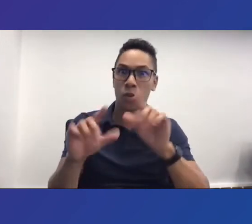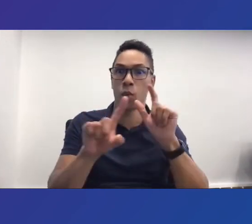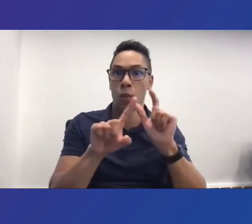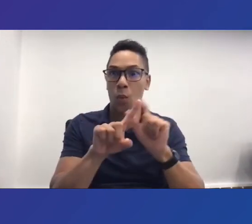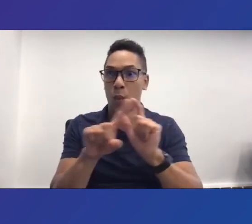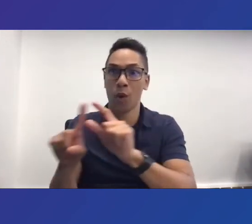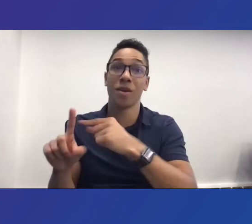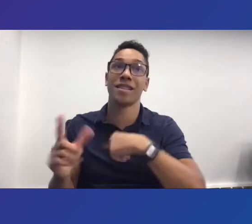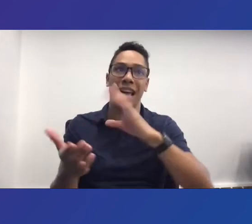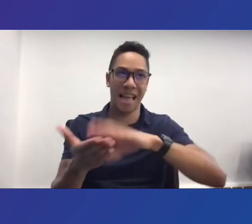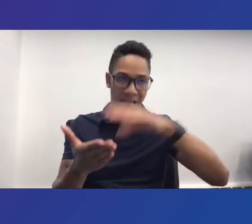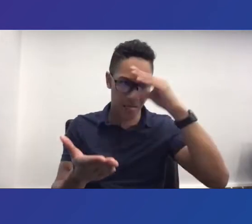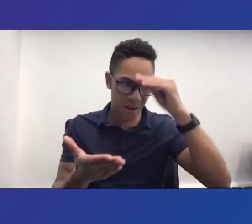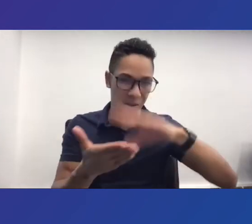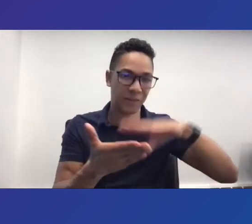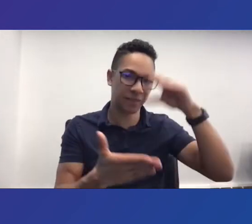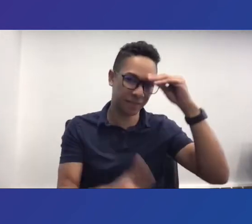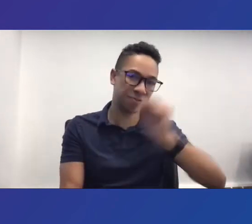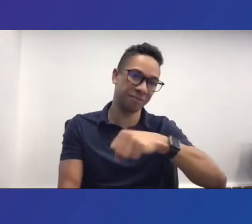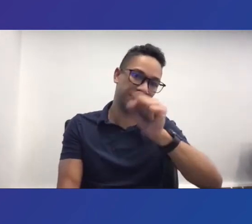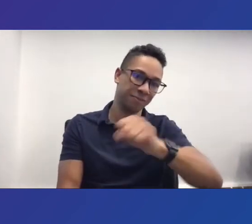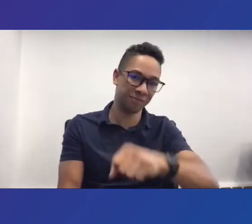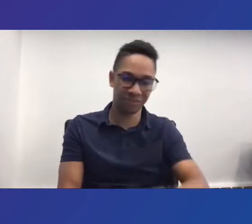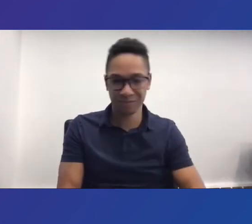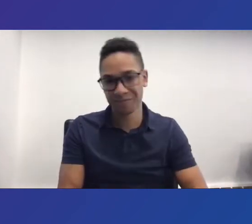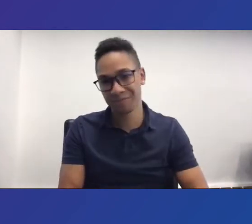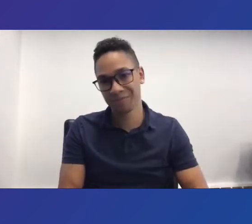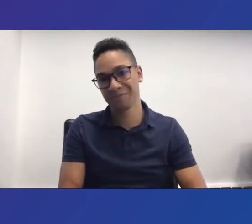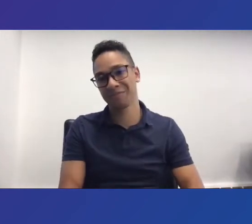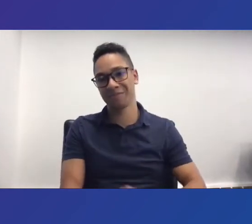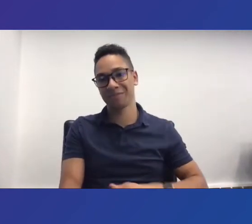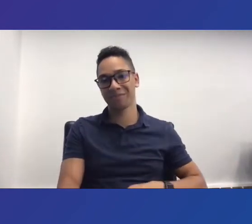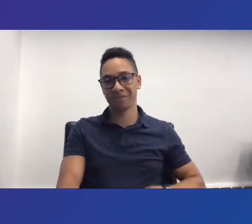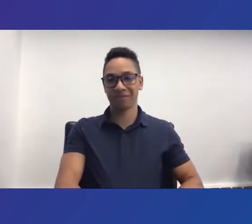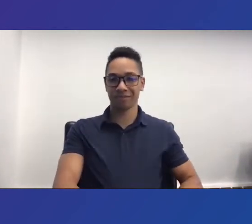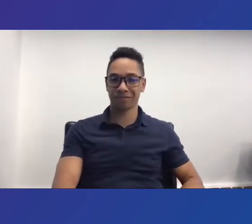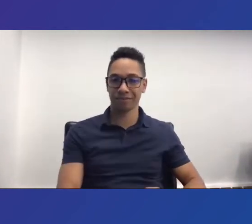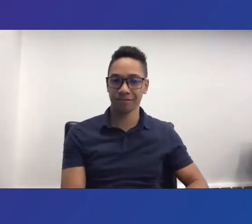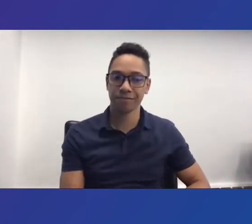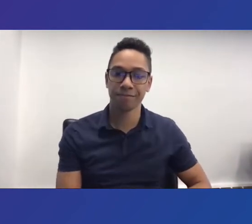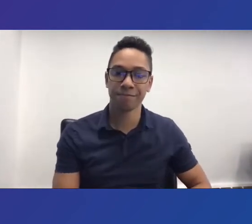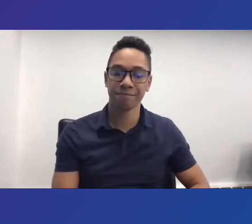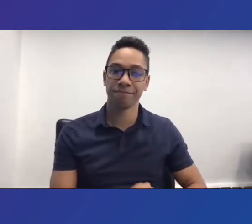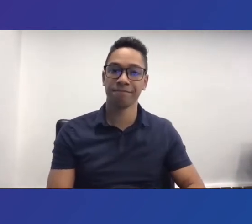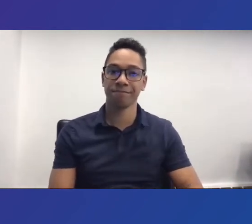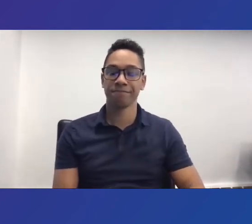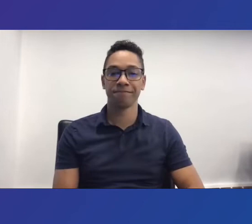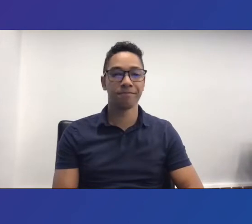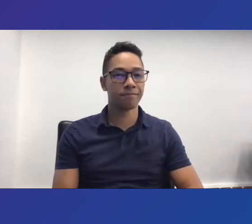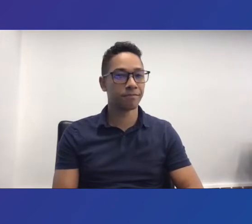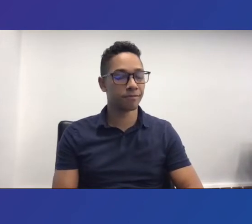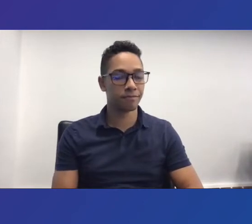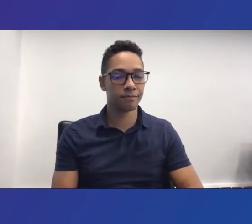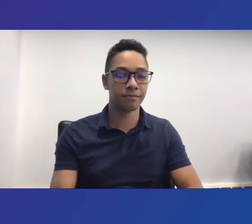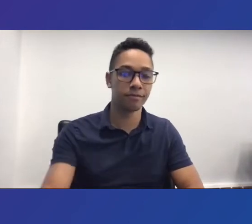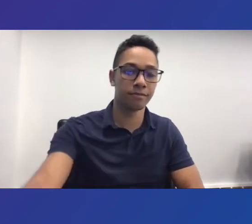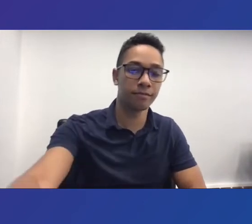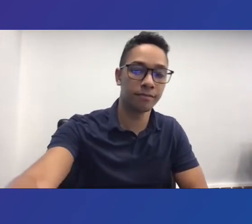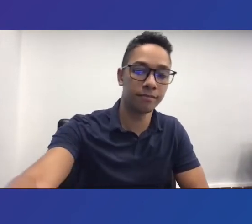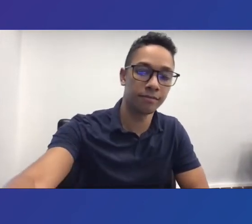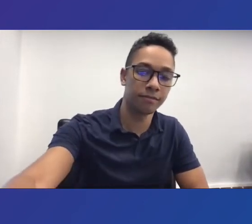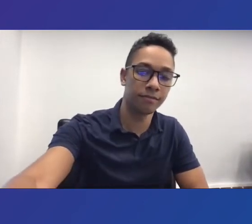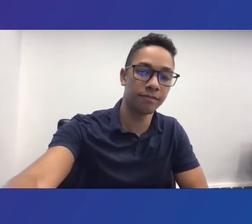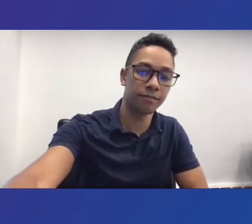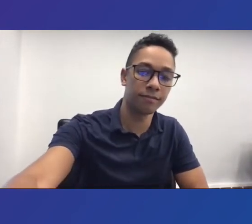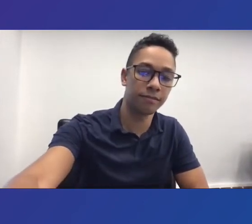terms that I learned. Yeah. Sorry. No. I was gonna just input. I mean, when I think of right livelihood, I'm not a big